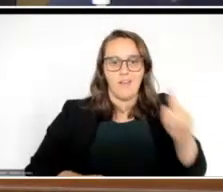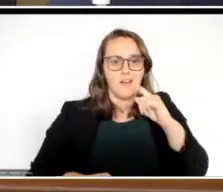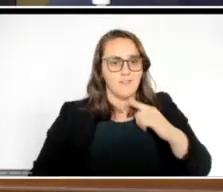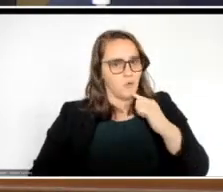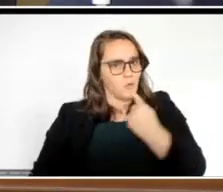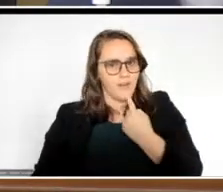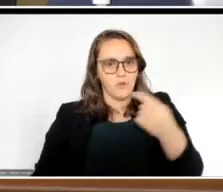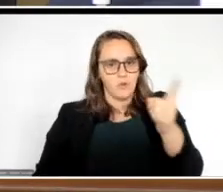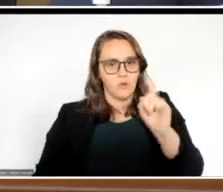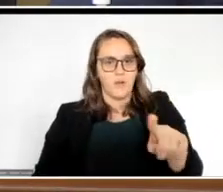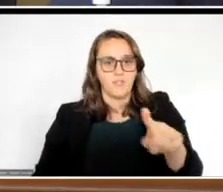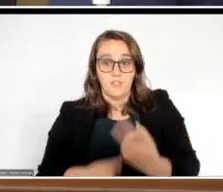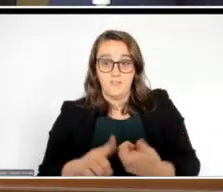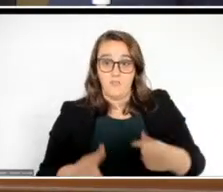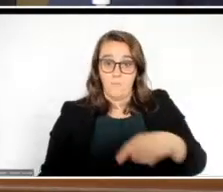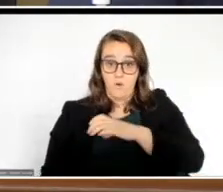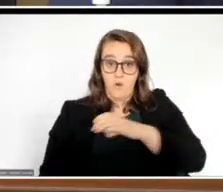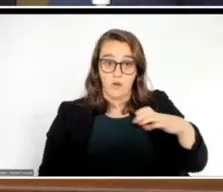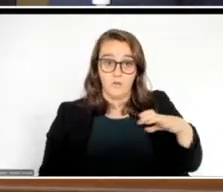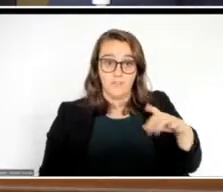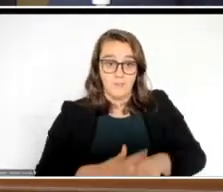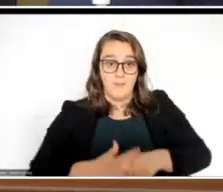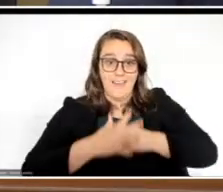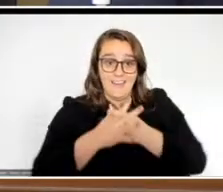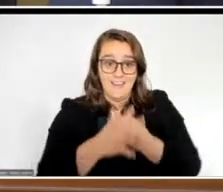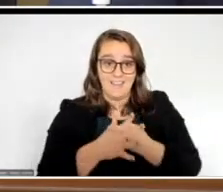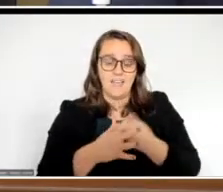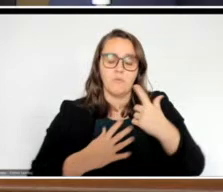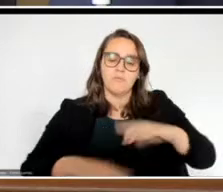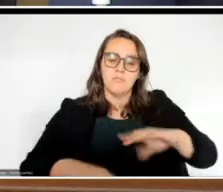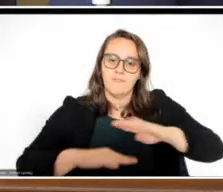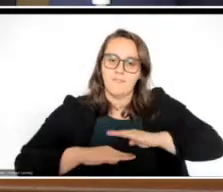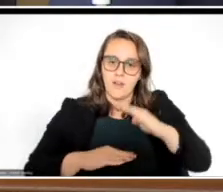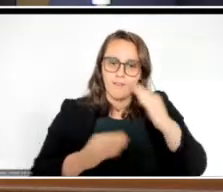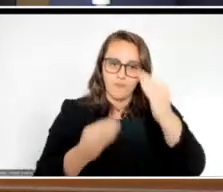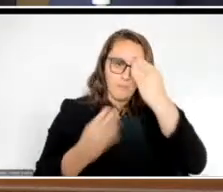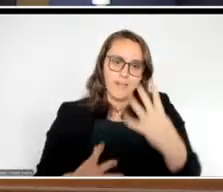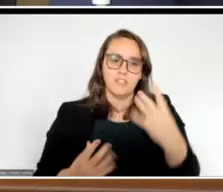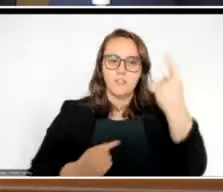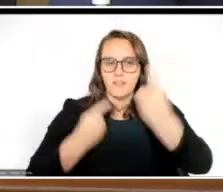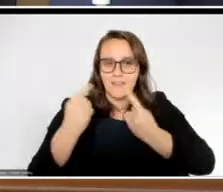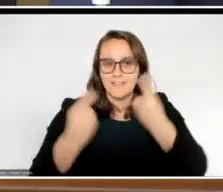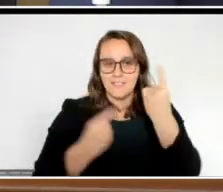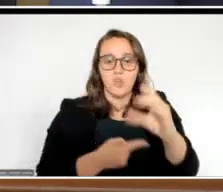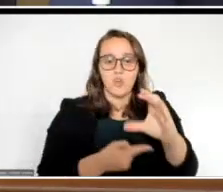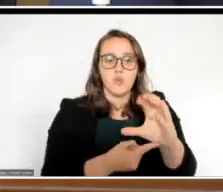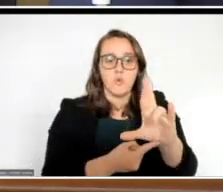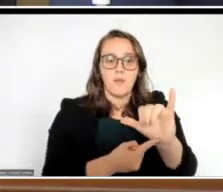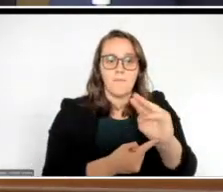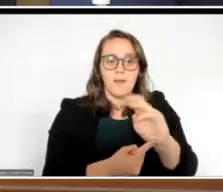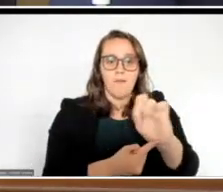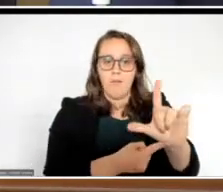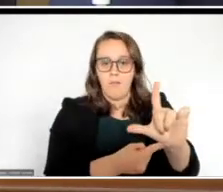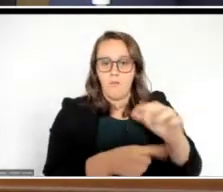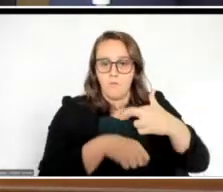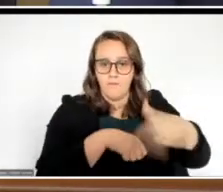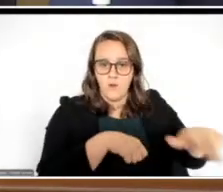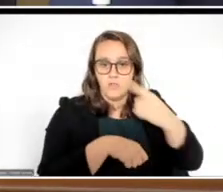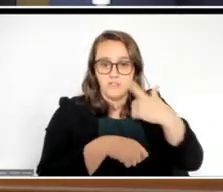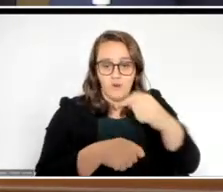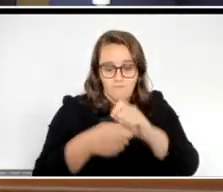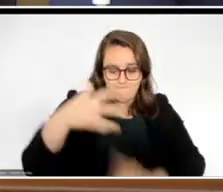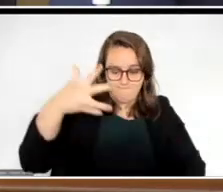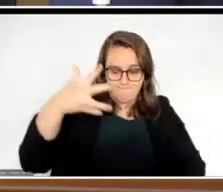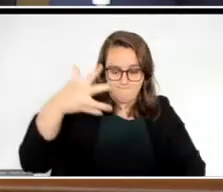outset. We have sufficient information to consider criminal referrals for multiple individuals and to recommend